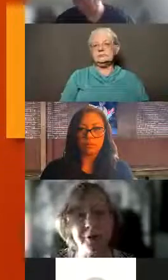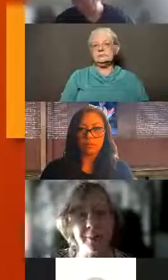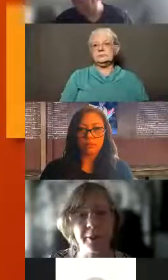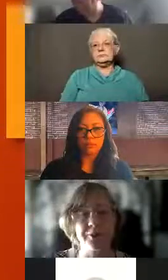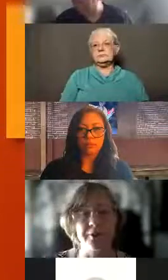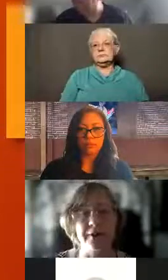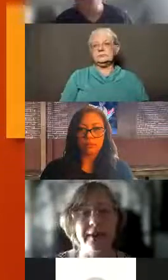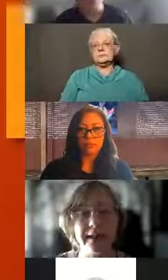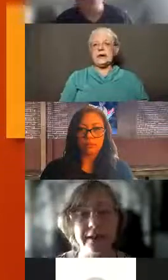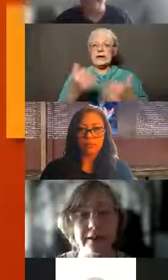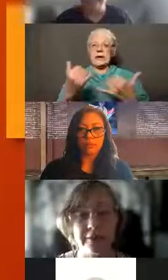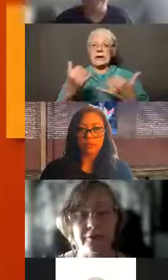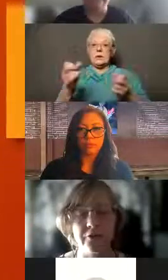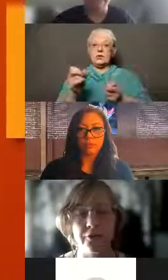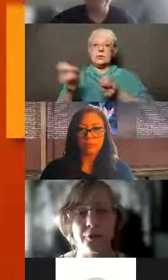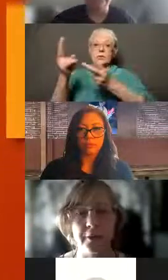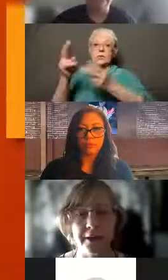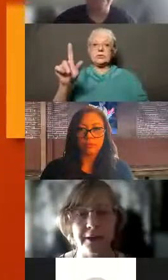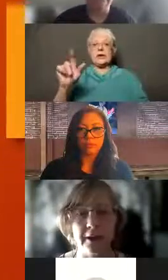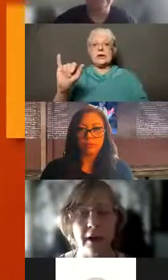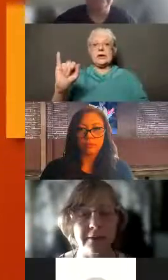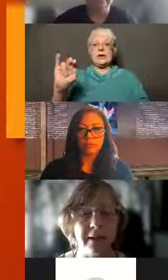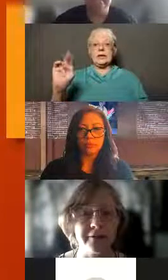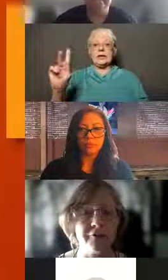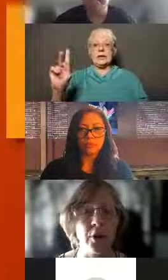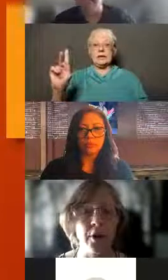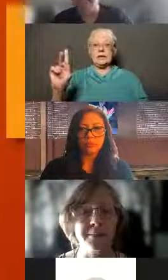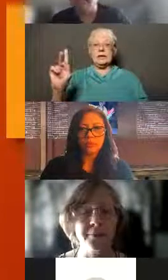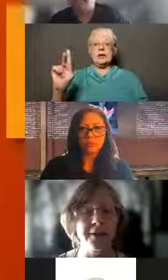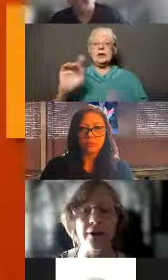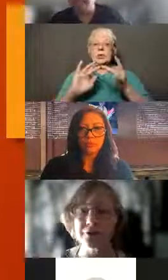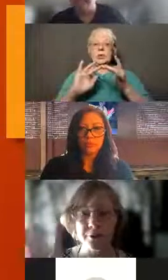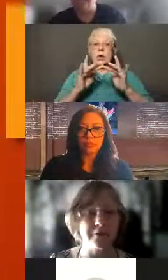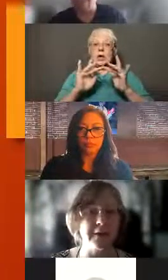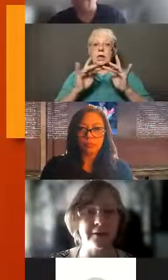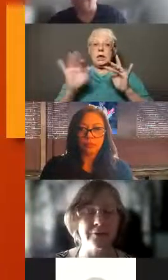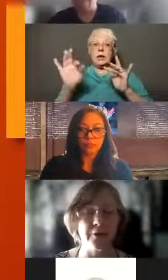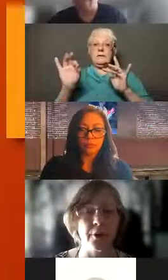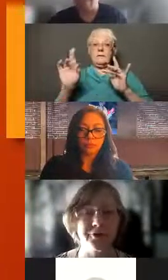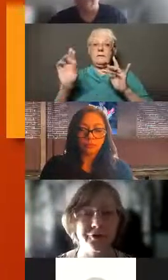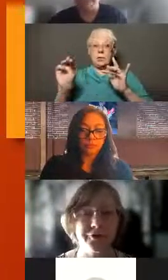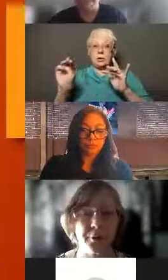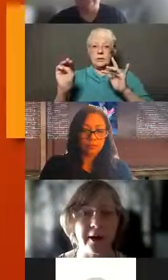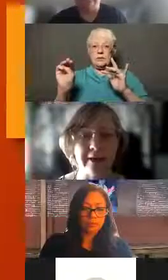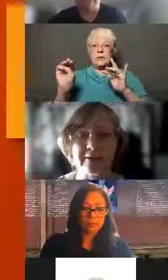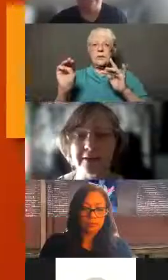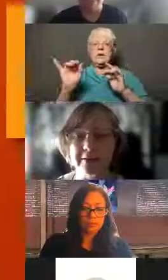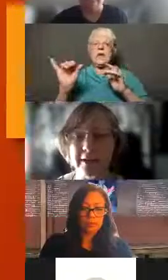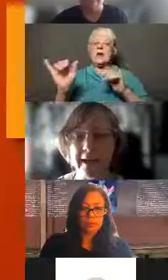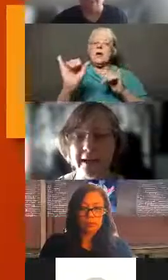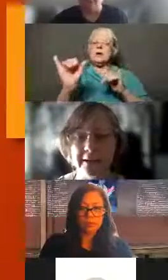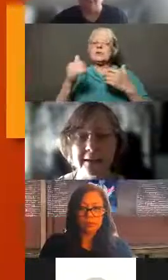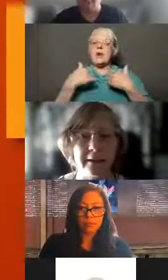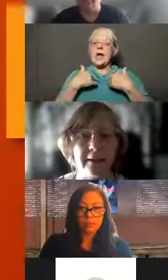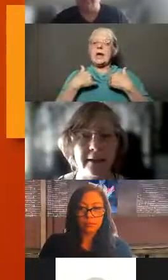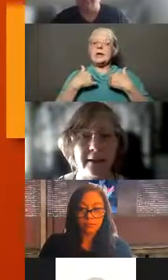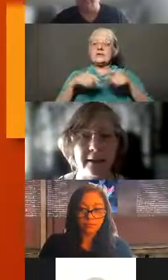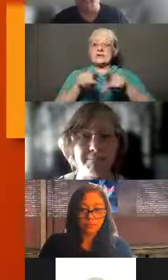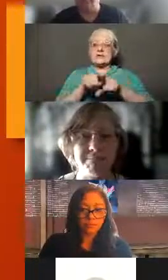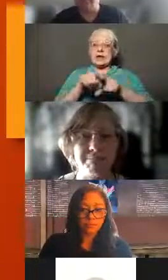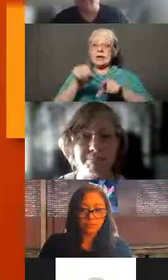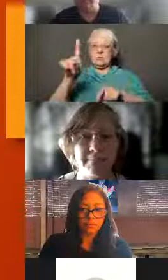I'm going to post a link to an online form that also contains the questions we're asking today.